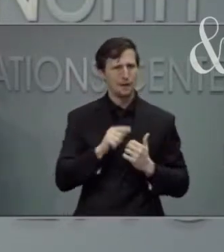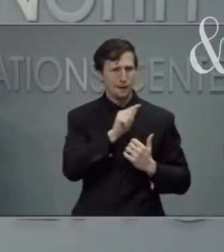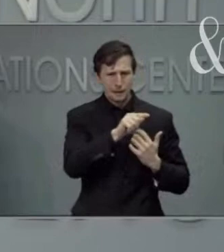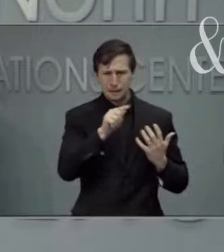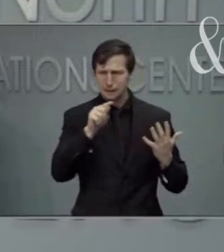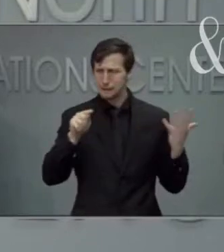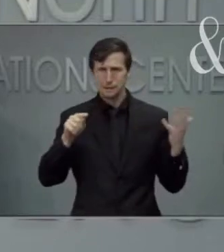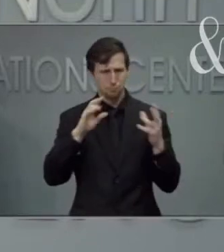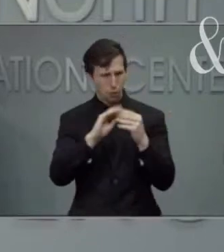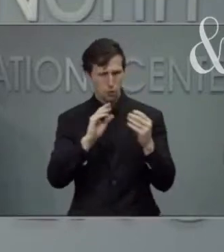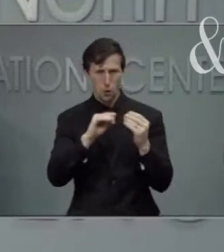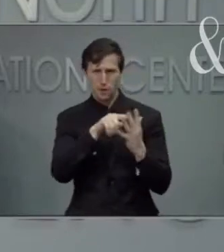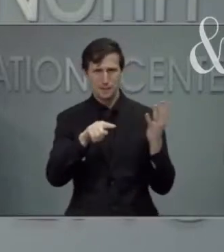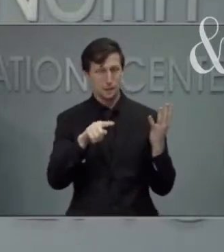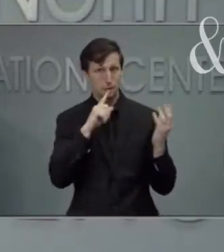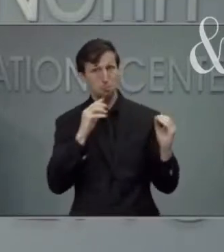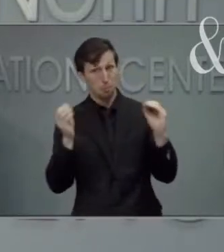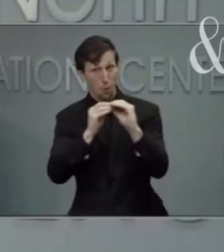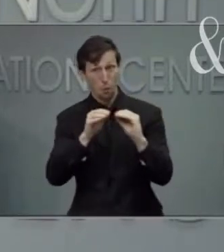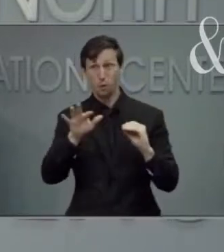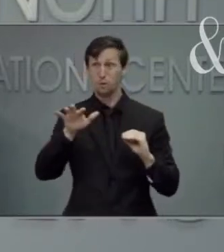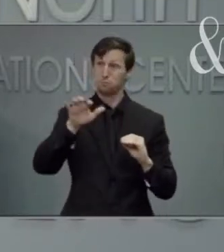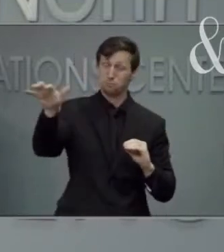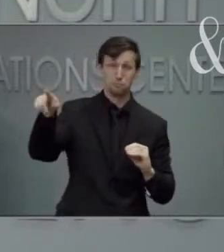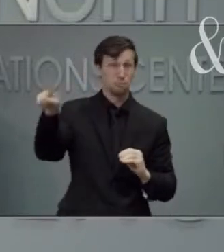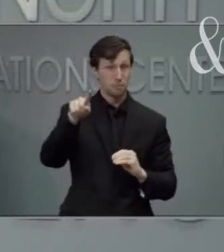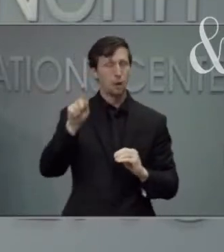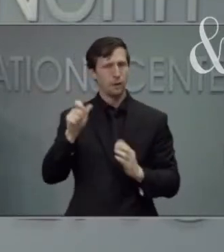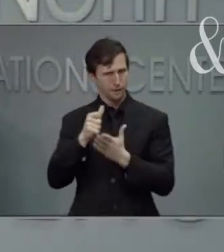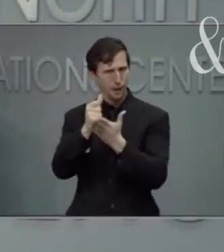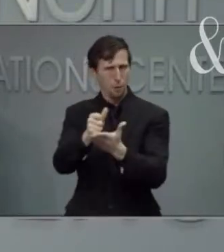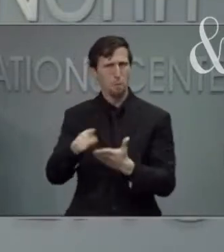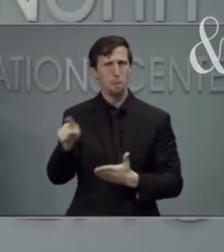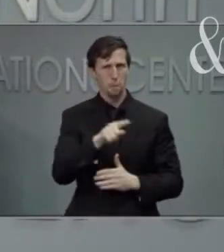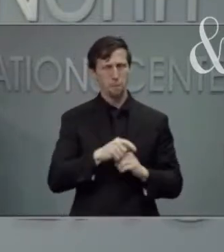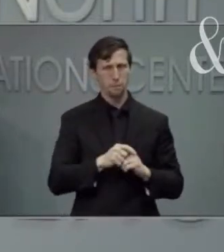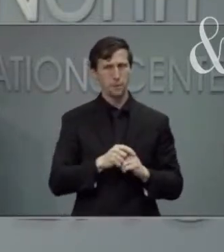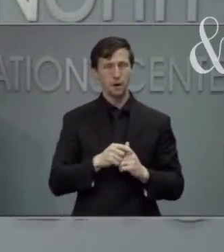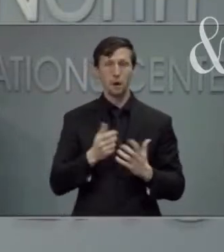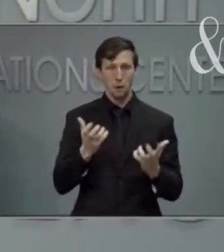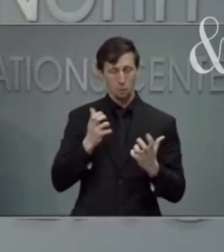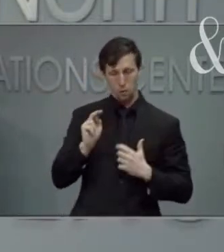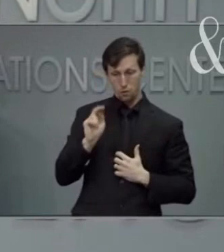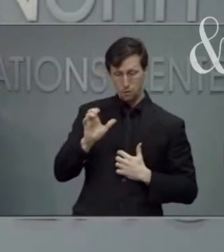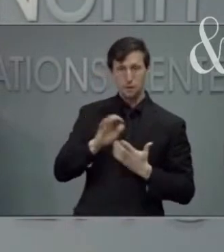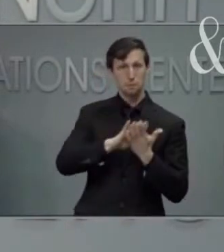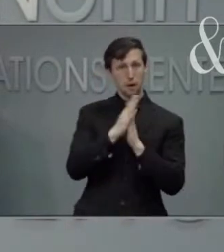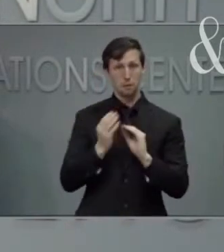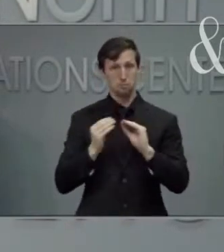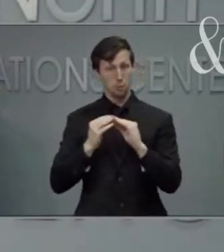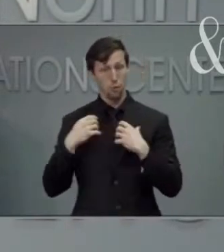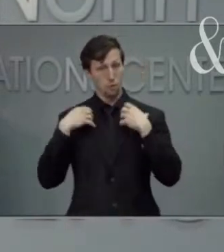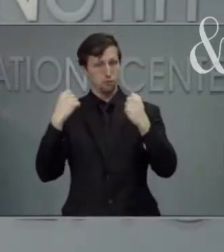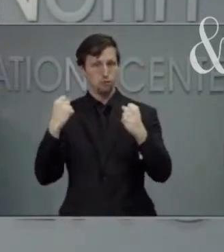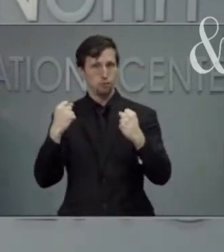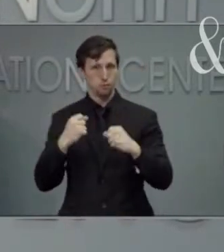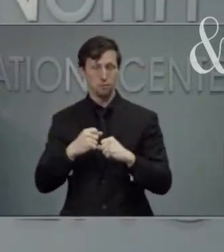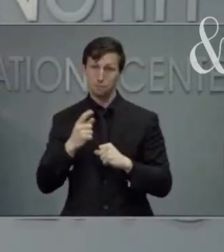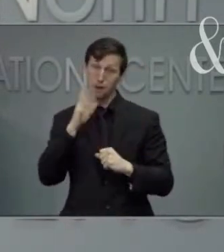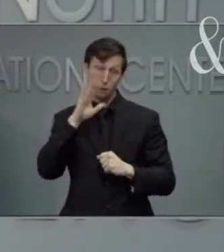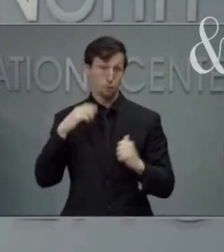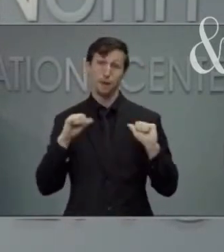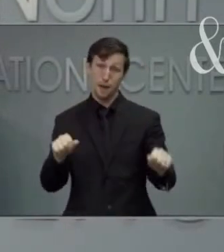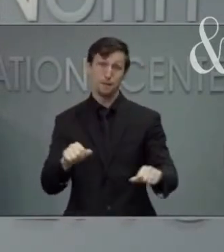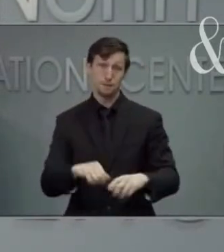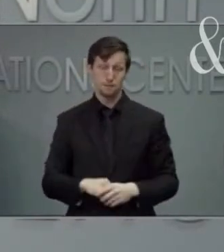more. It's time to get healthier and stronger. I know we can do it. As